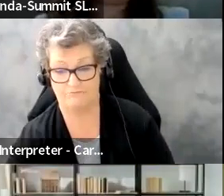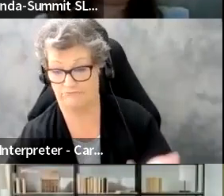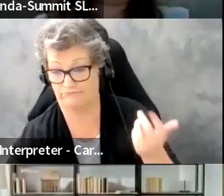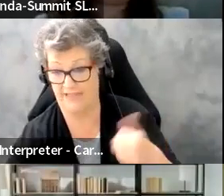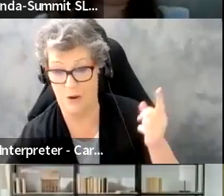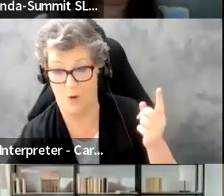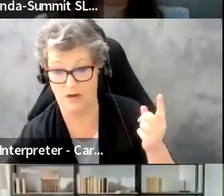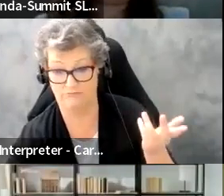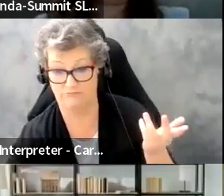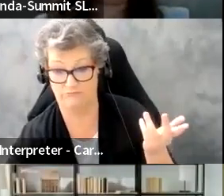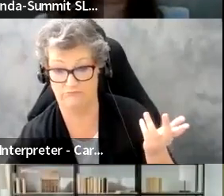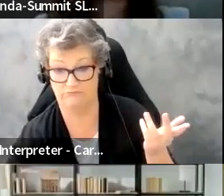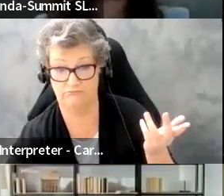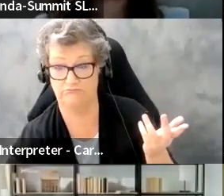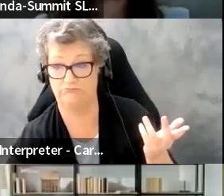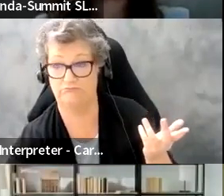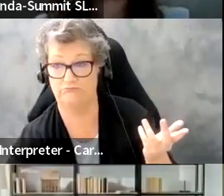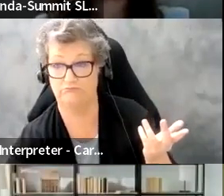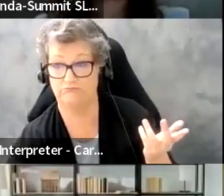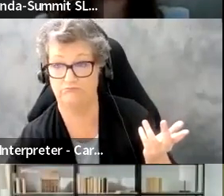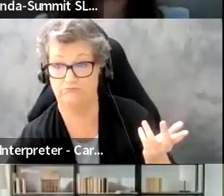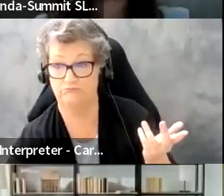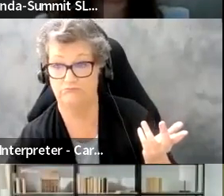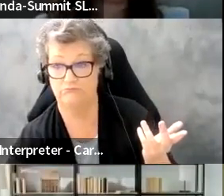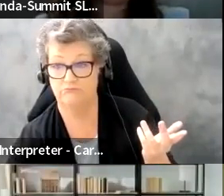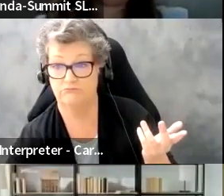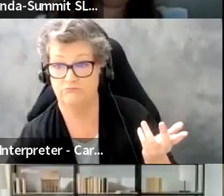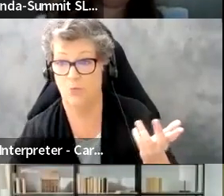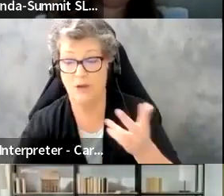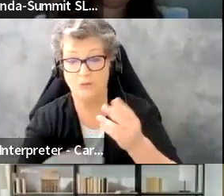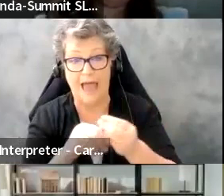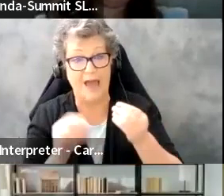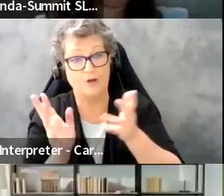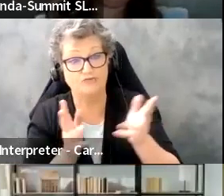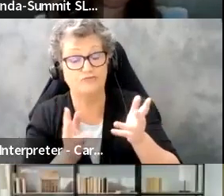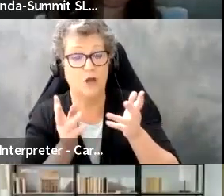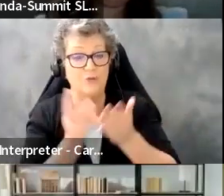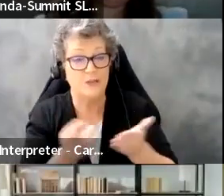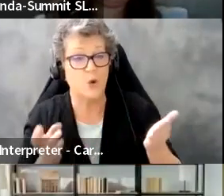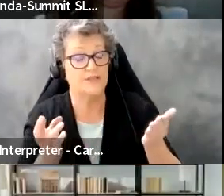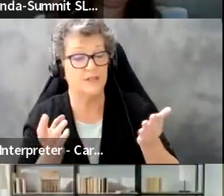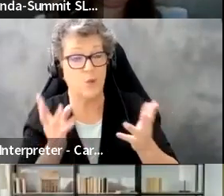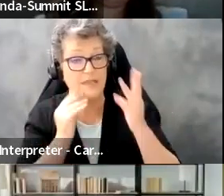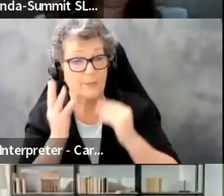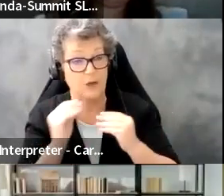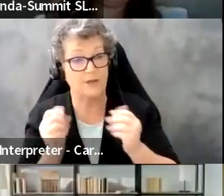who would like to chat about some resources that they might know about or experiences their clients have gone through?